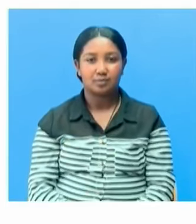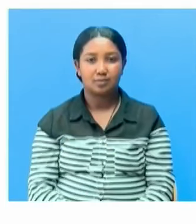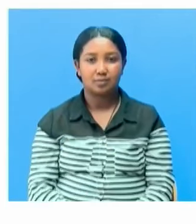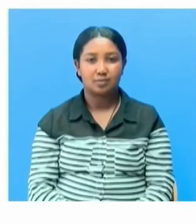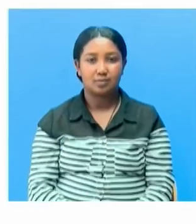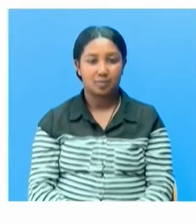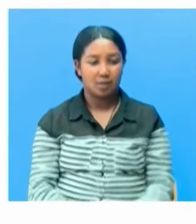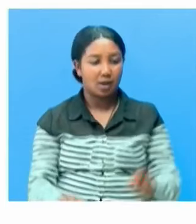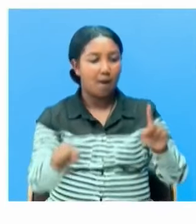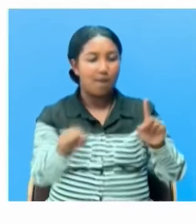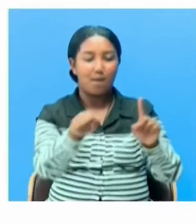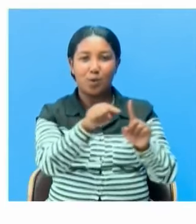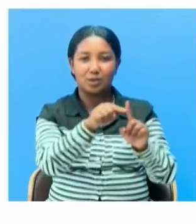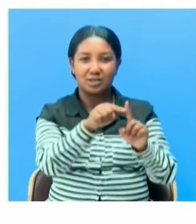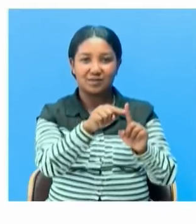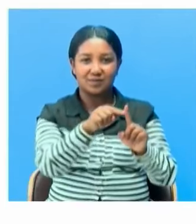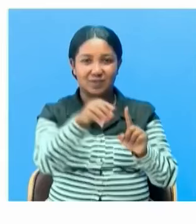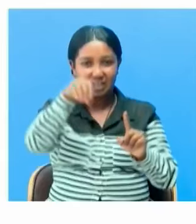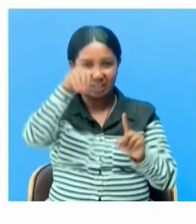positive degree.